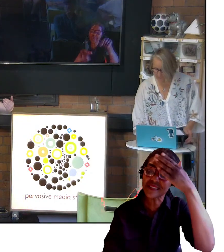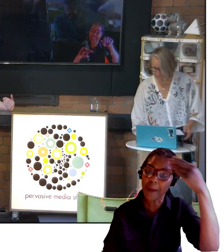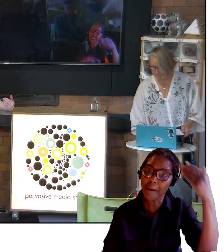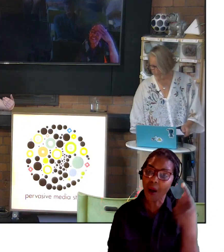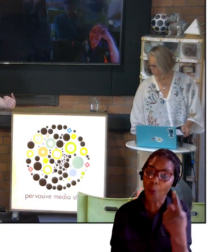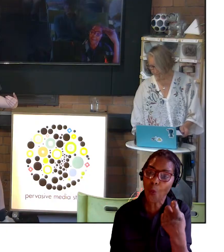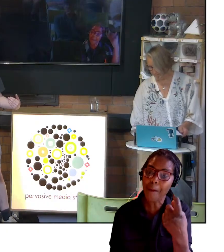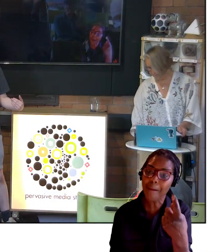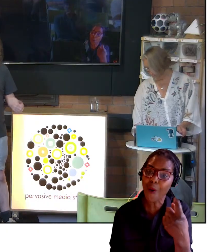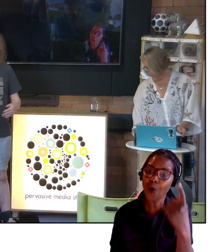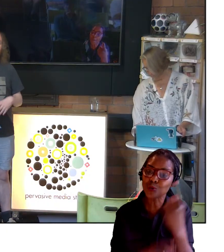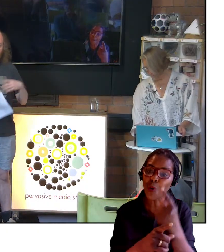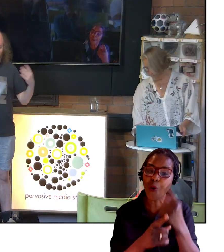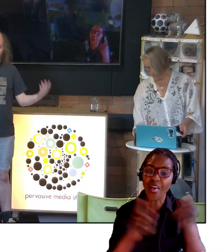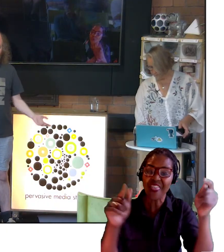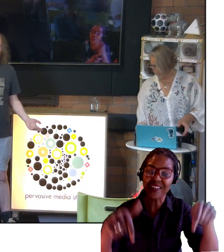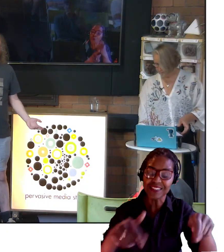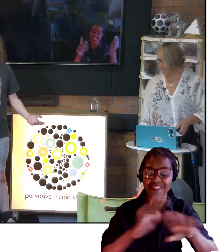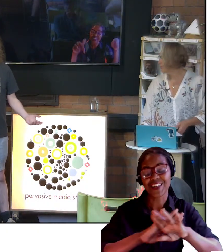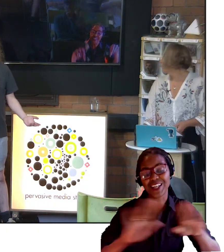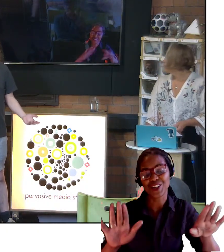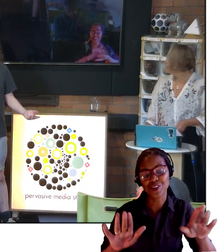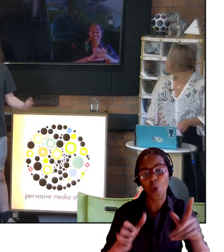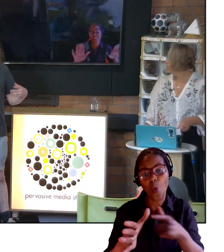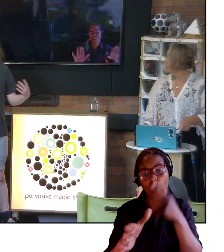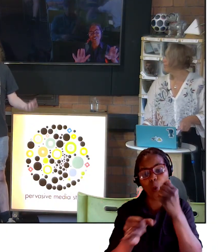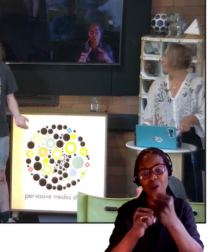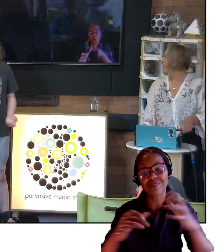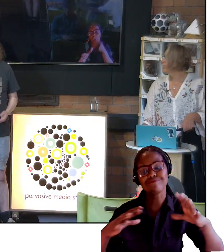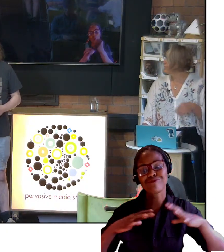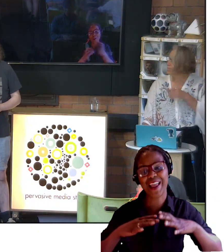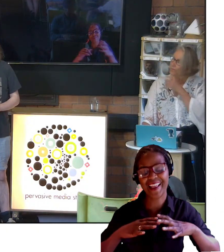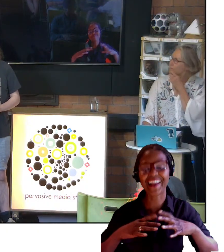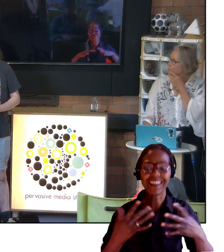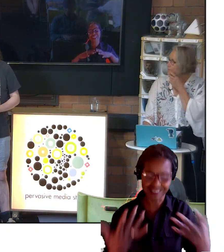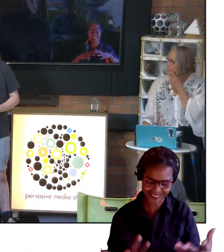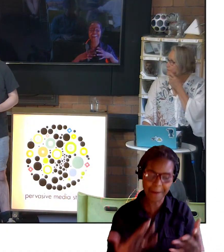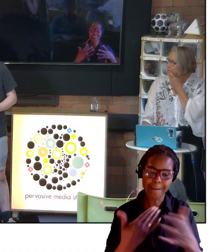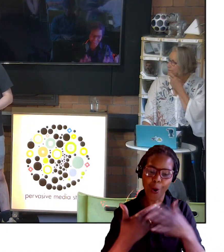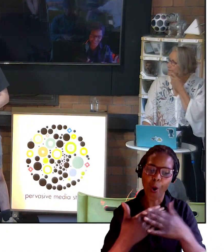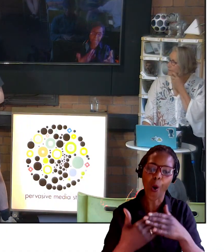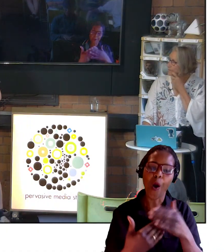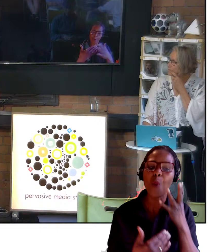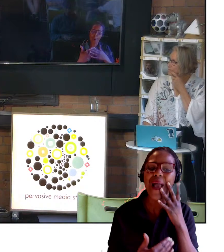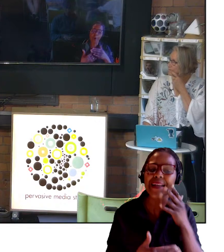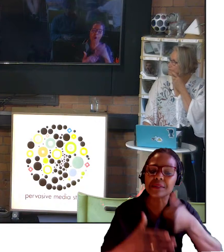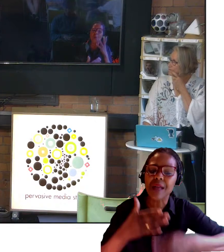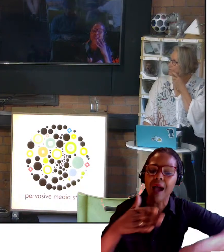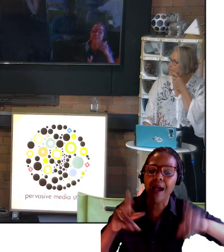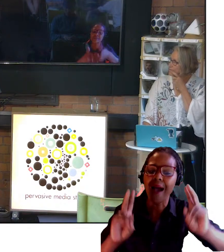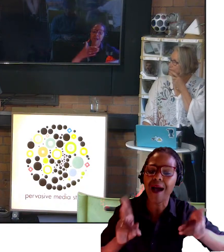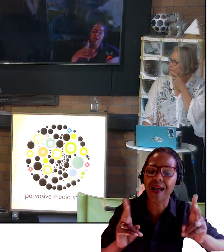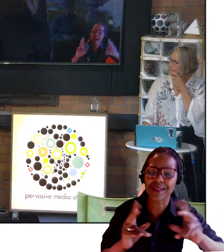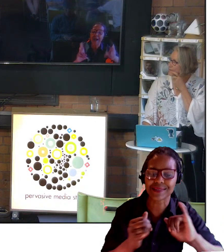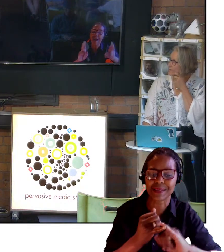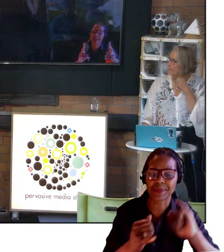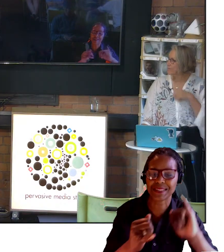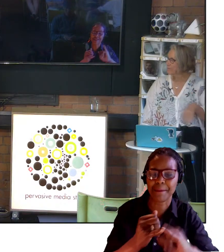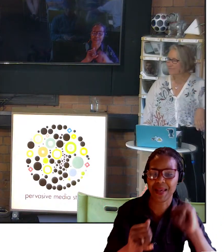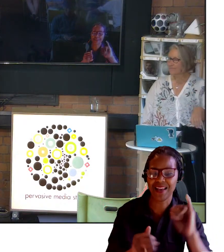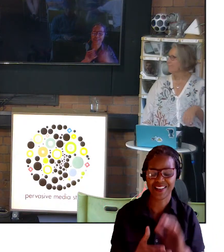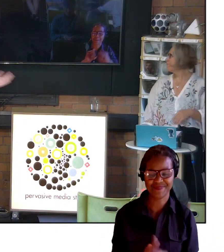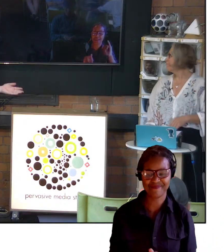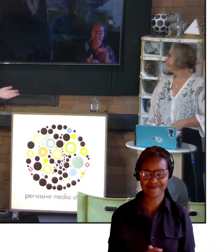break over August, so keep an eye on that for what's coming up in September. All right, our speakers for